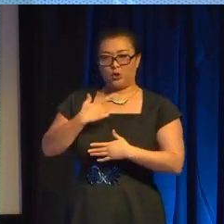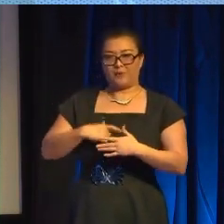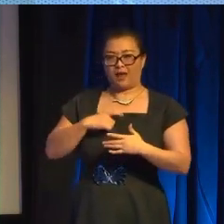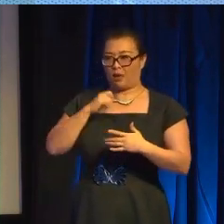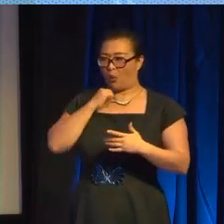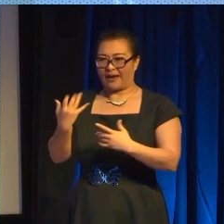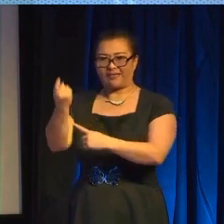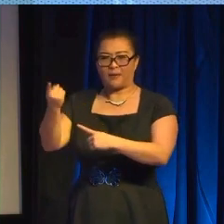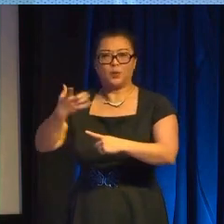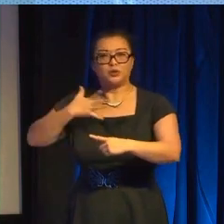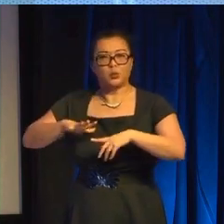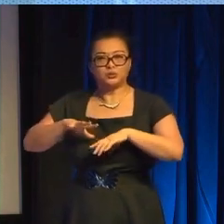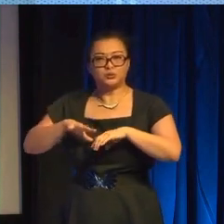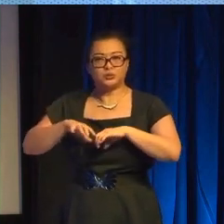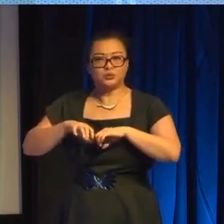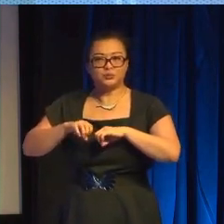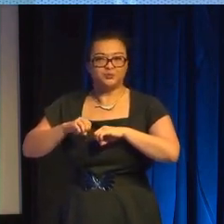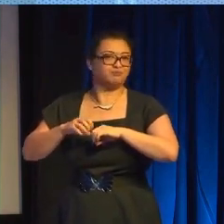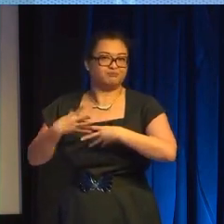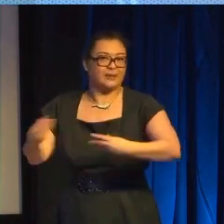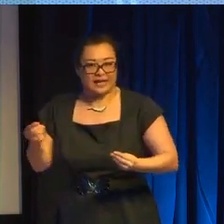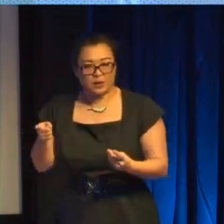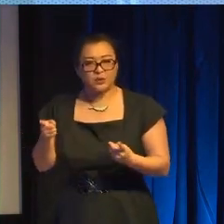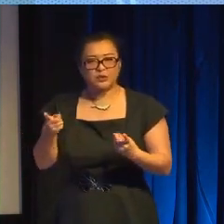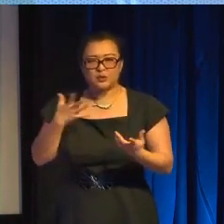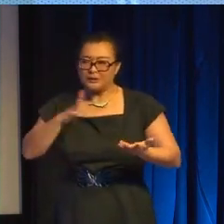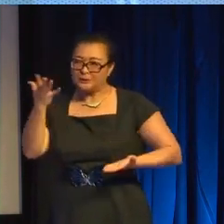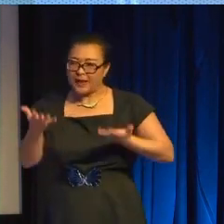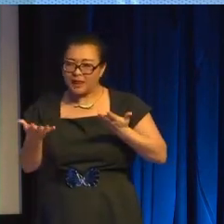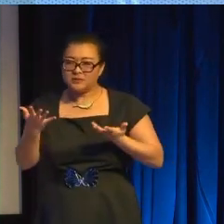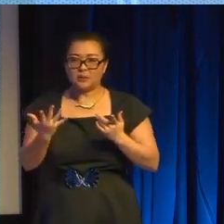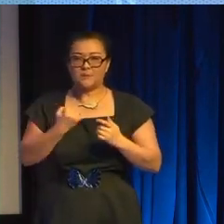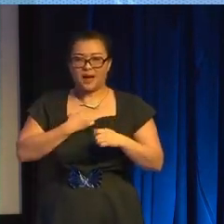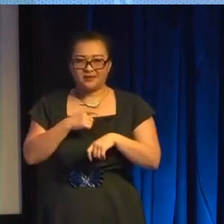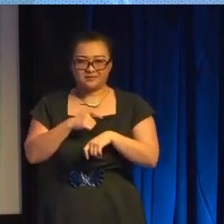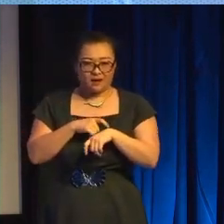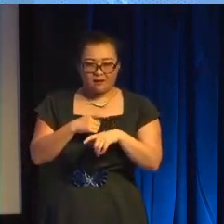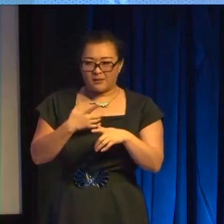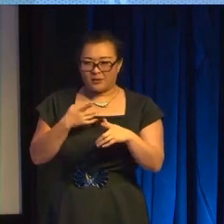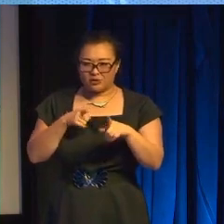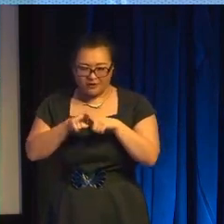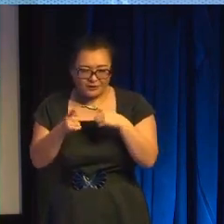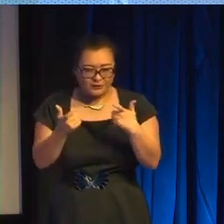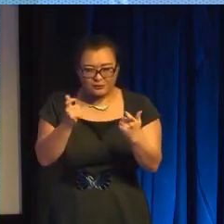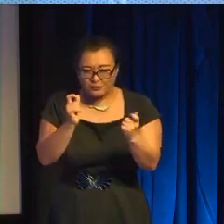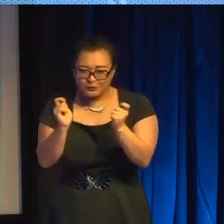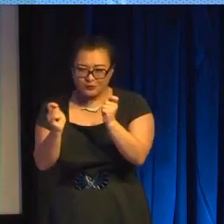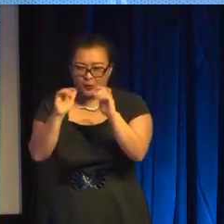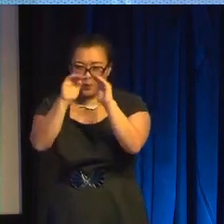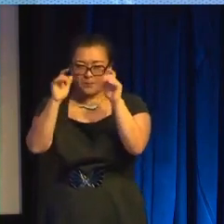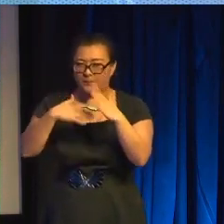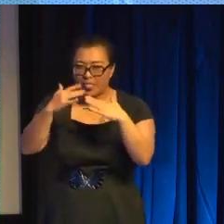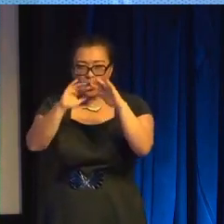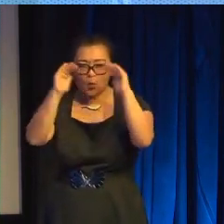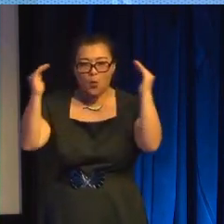is it's absolutely vital to us that you don't. And a lot of my time is spent going through, trying to get the world building in a